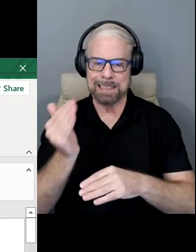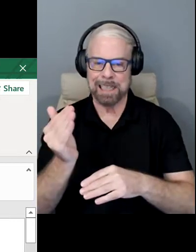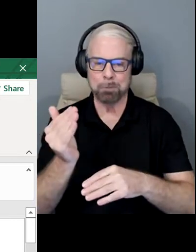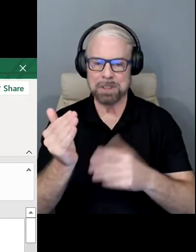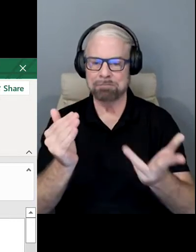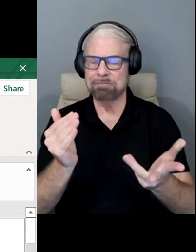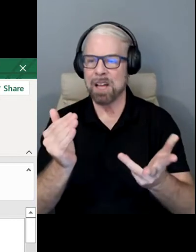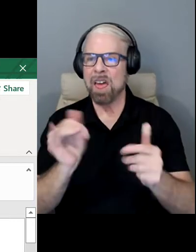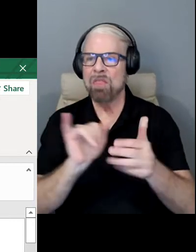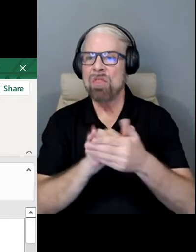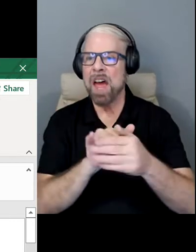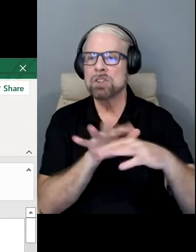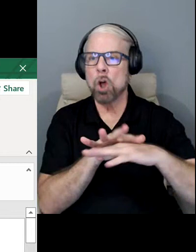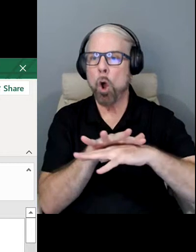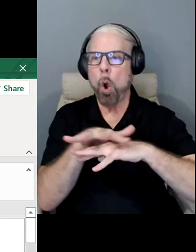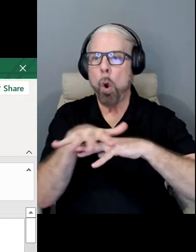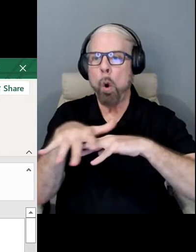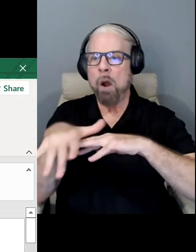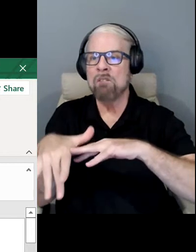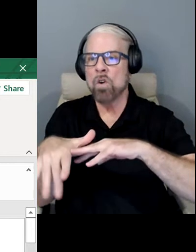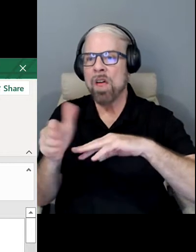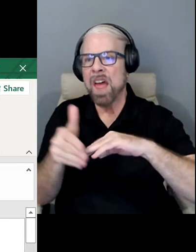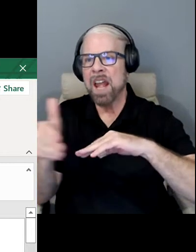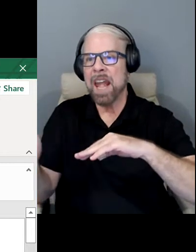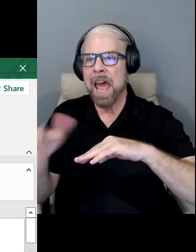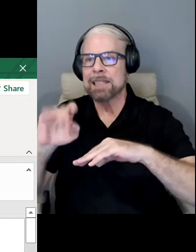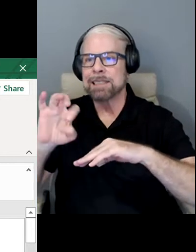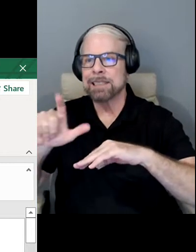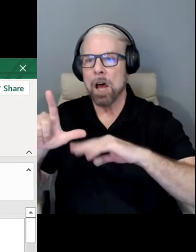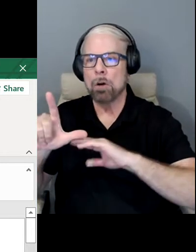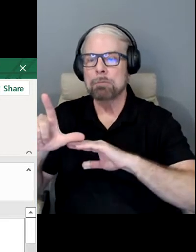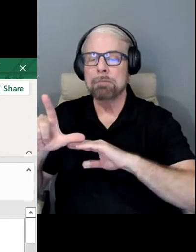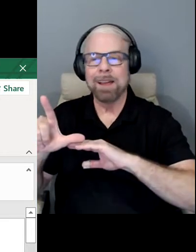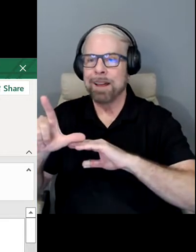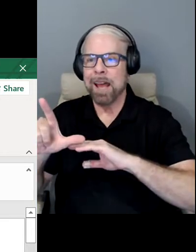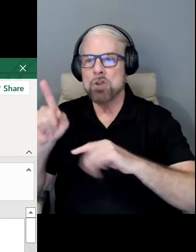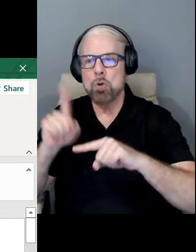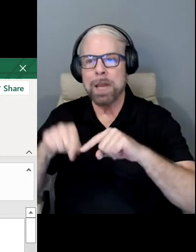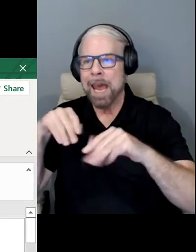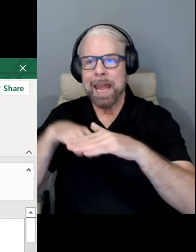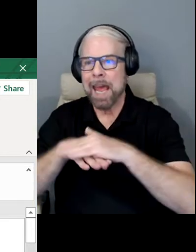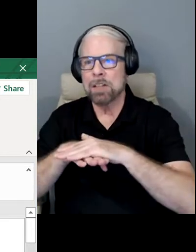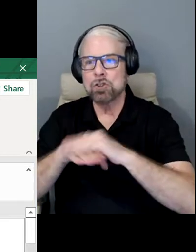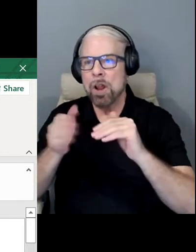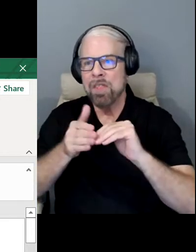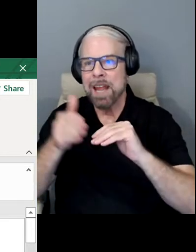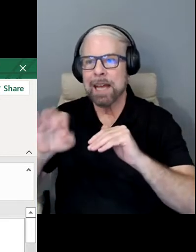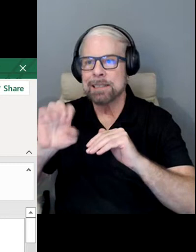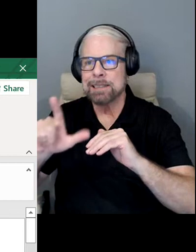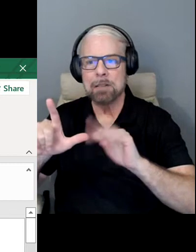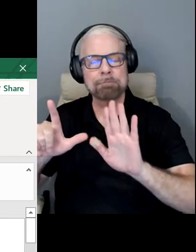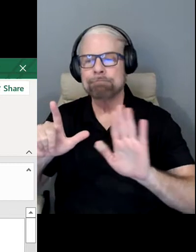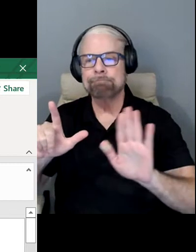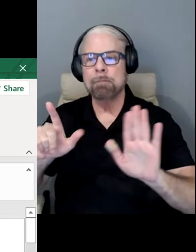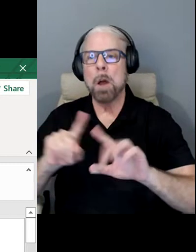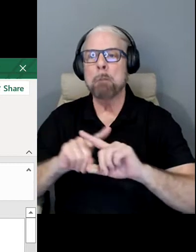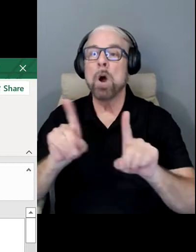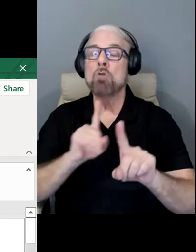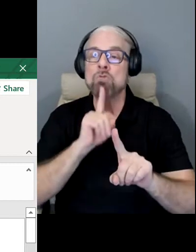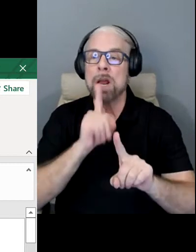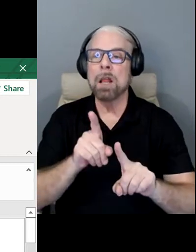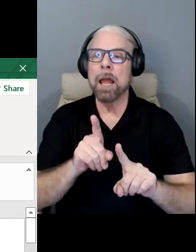it's gone over and spilled into the next cell, and you can't enter then in the next cell. But actually, when Greg